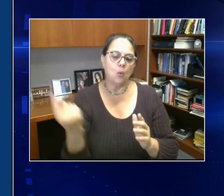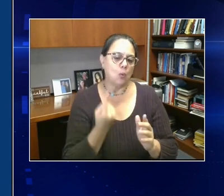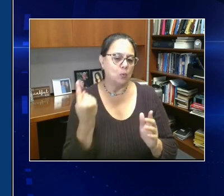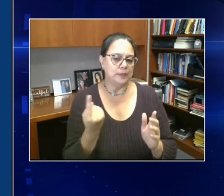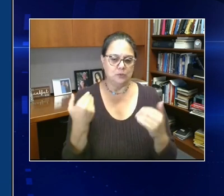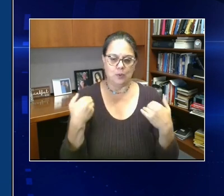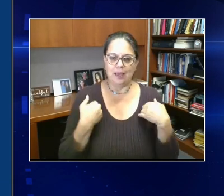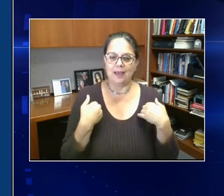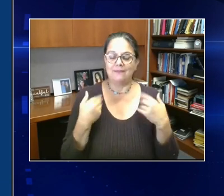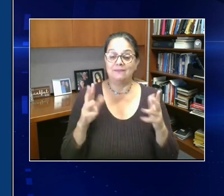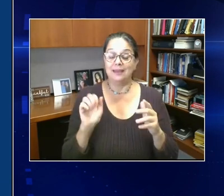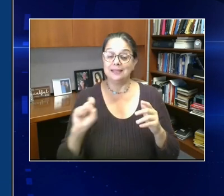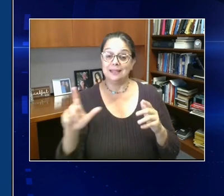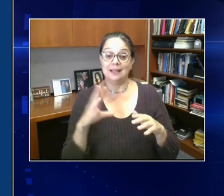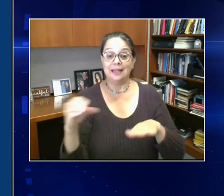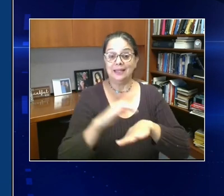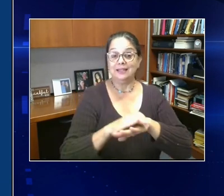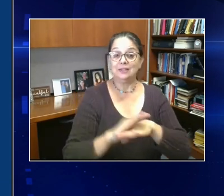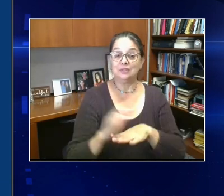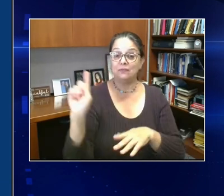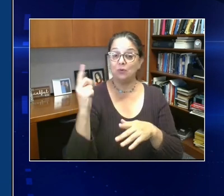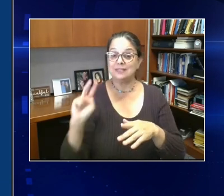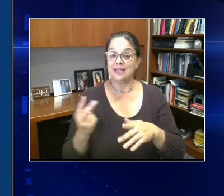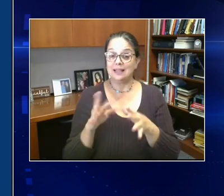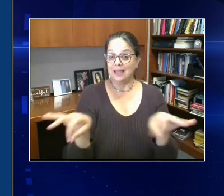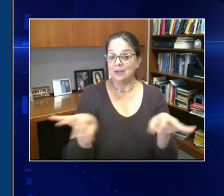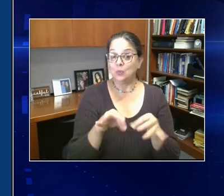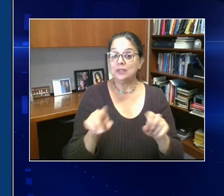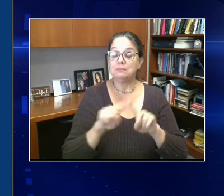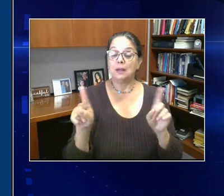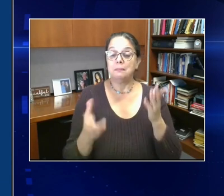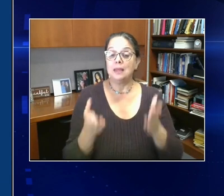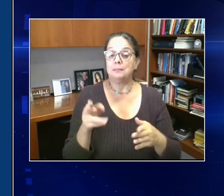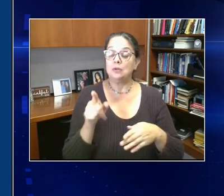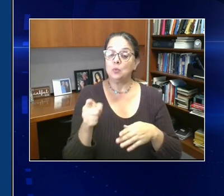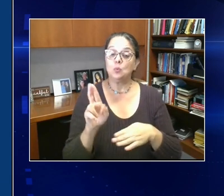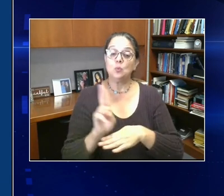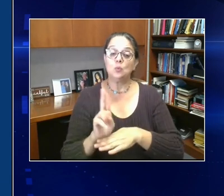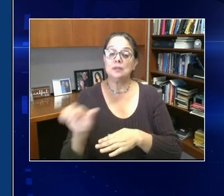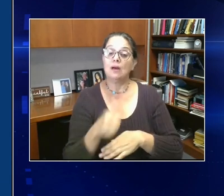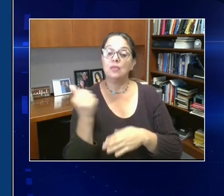Meaning, I know that not everyone has English or ASL as their first or second language.